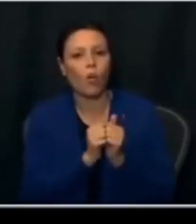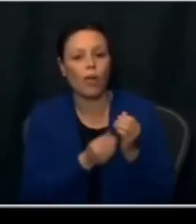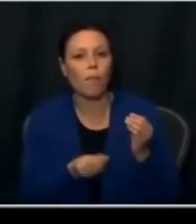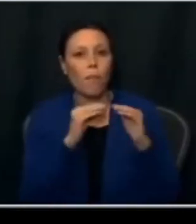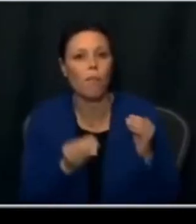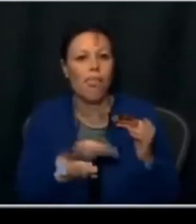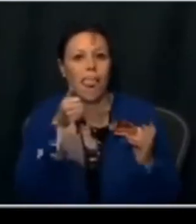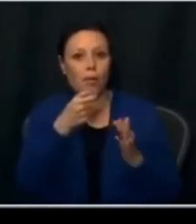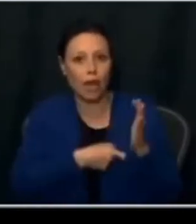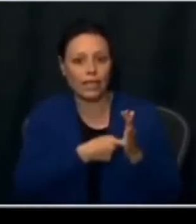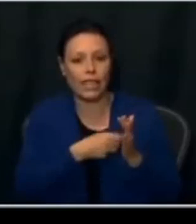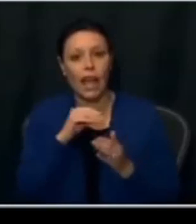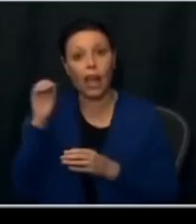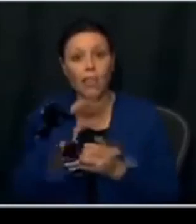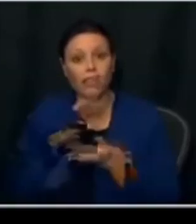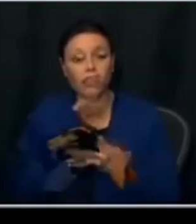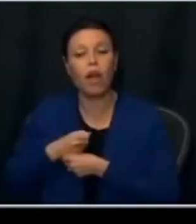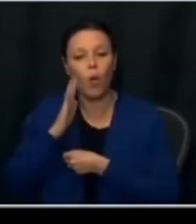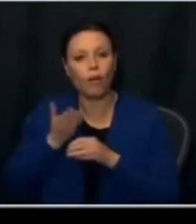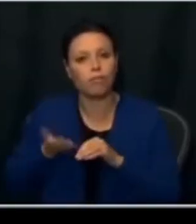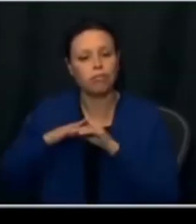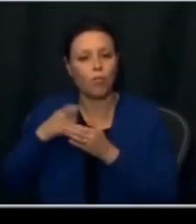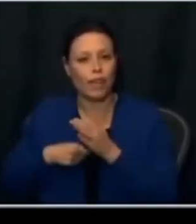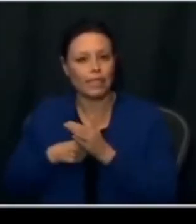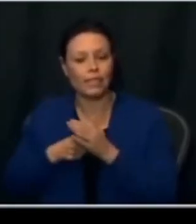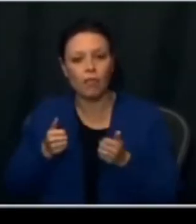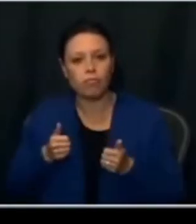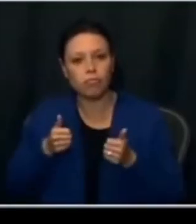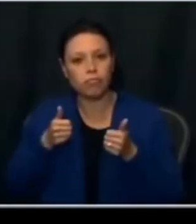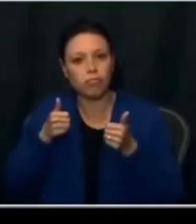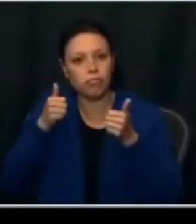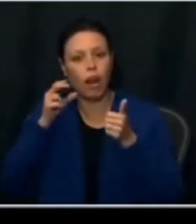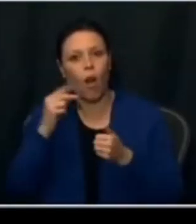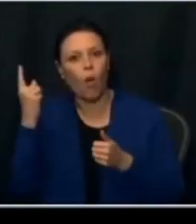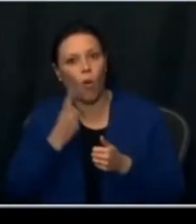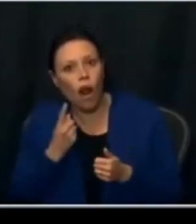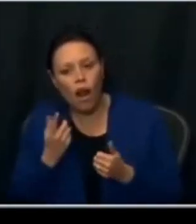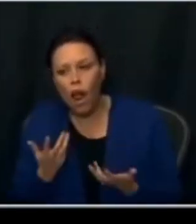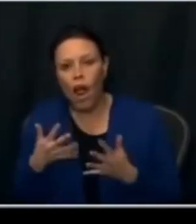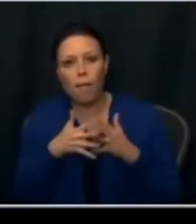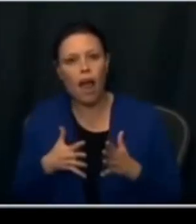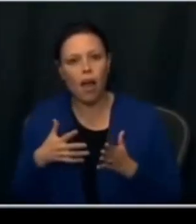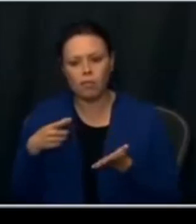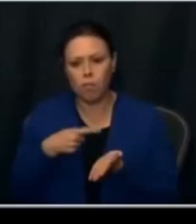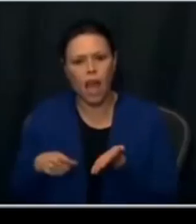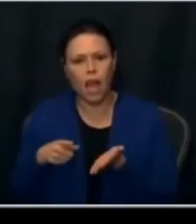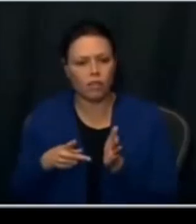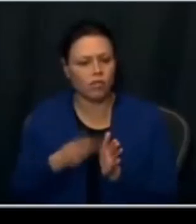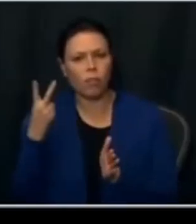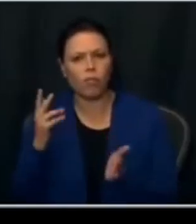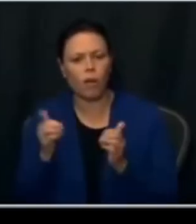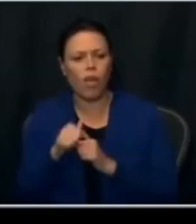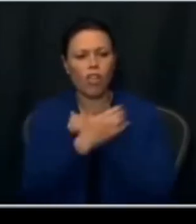for manufacturers to increase its prices. And so it's no wonder that American seniors are paying twice as much as what other